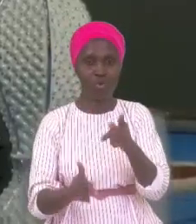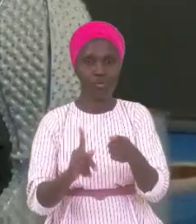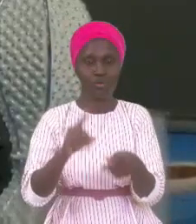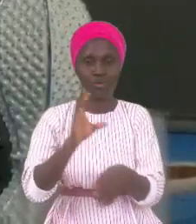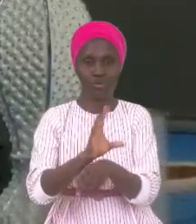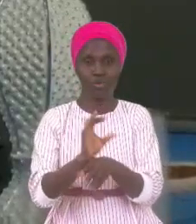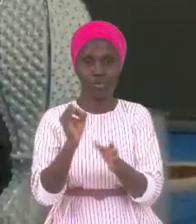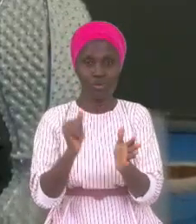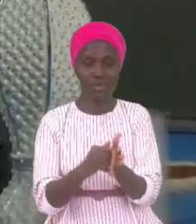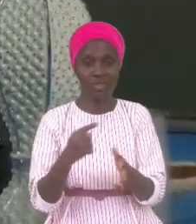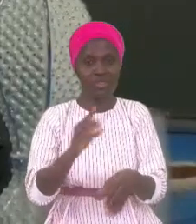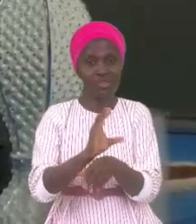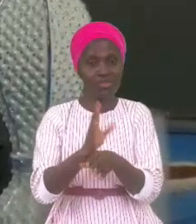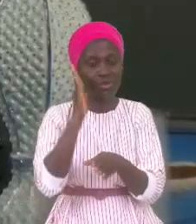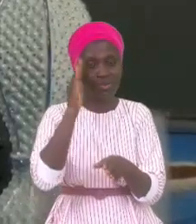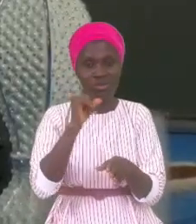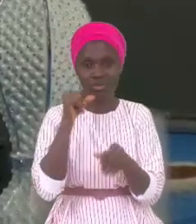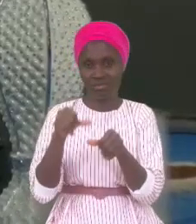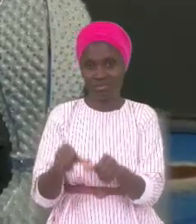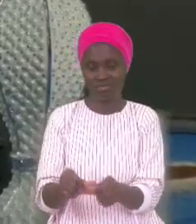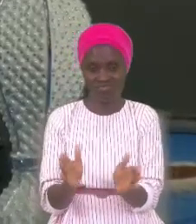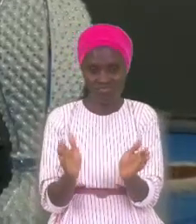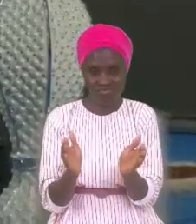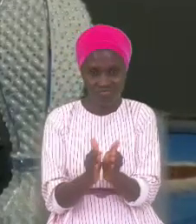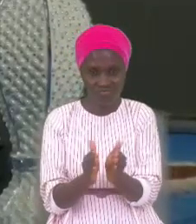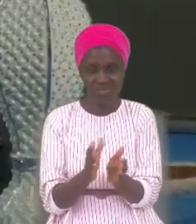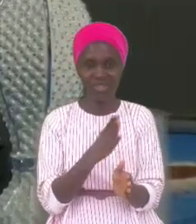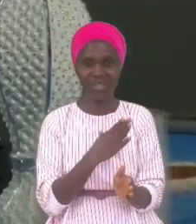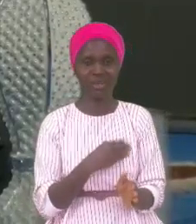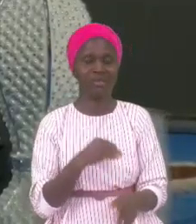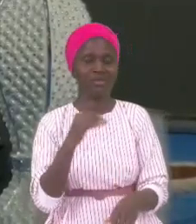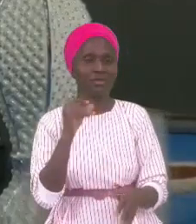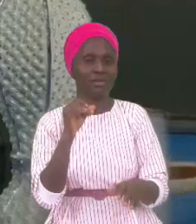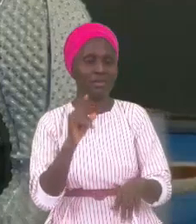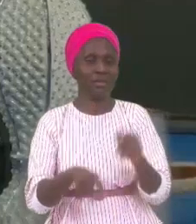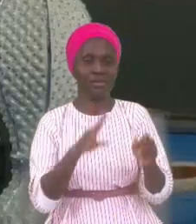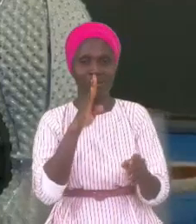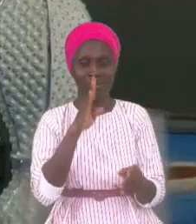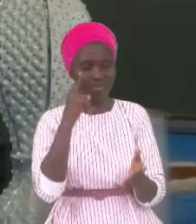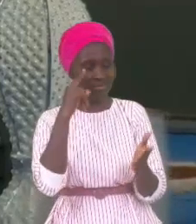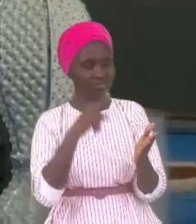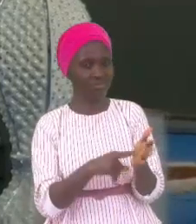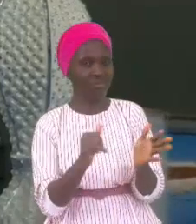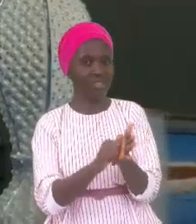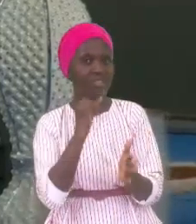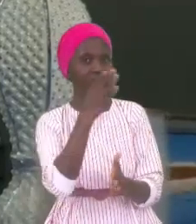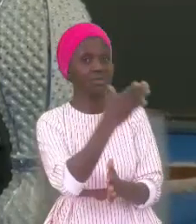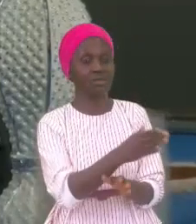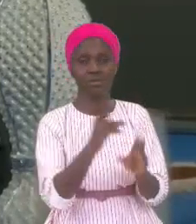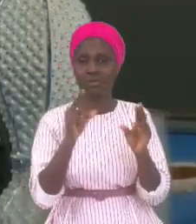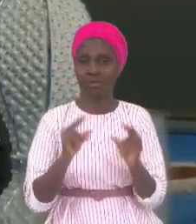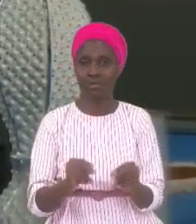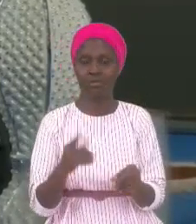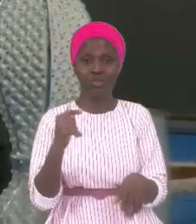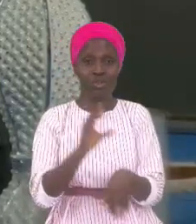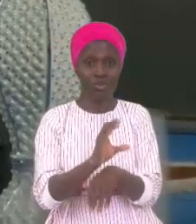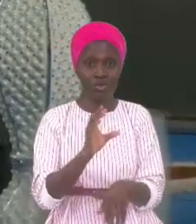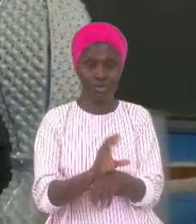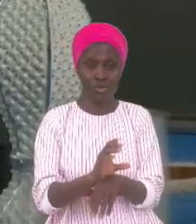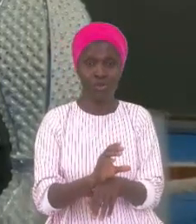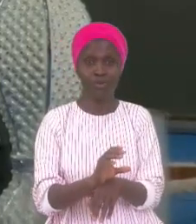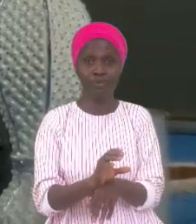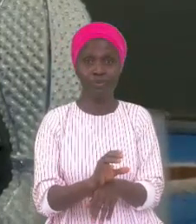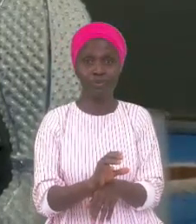small and cannot even be recognized that is there. The church, like all these metaphors we've got,